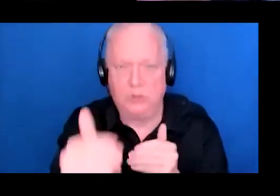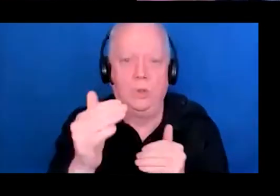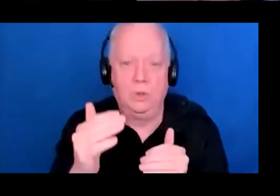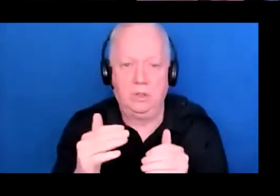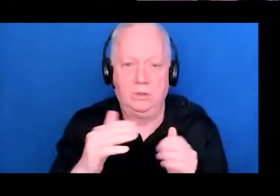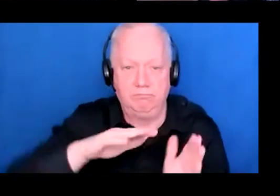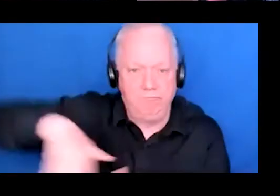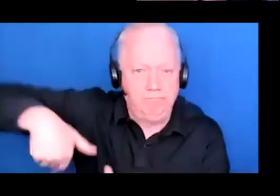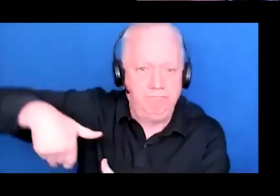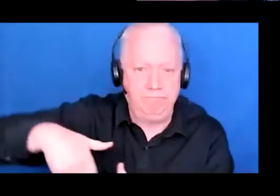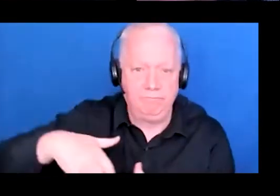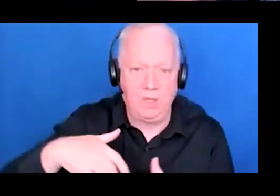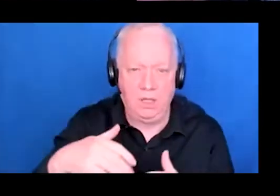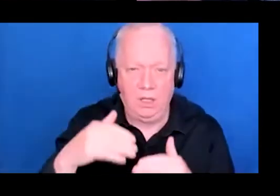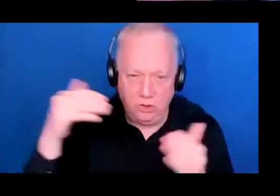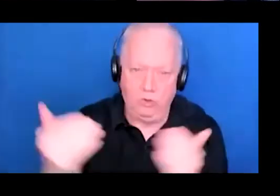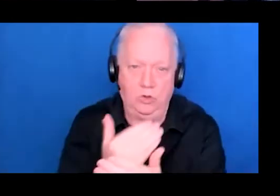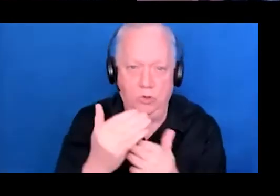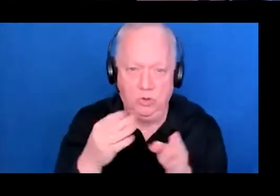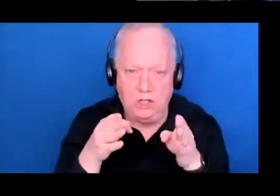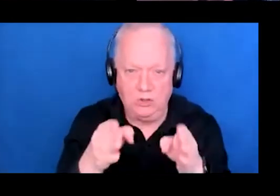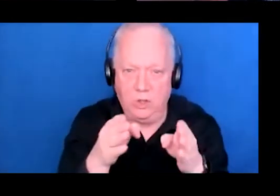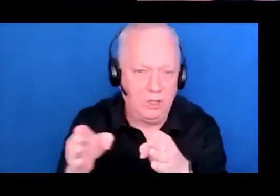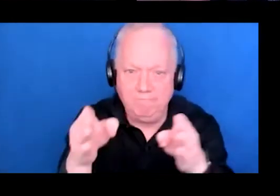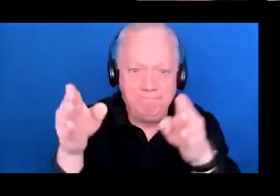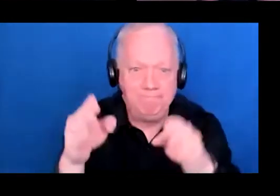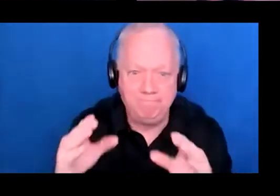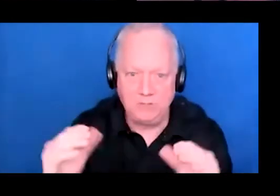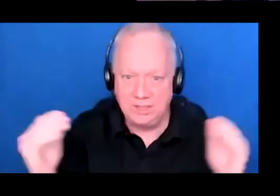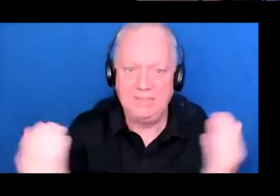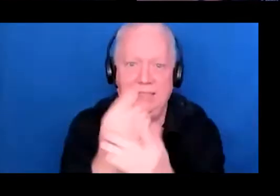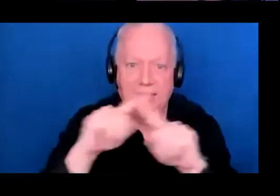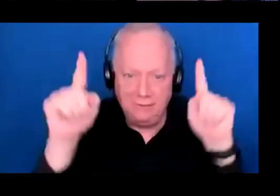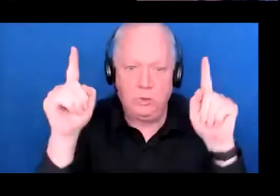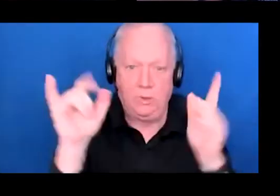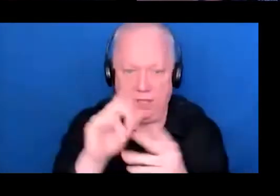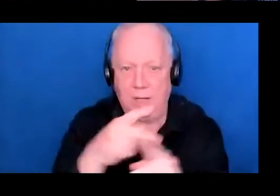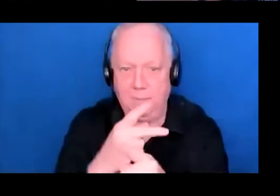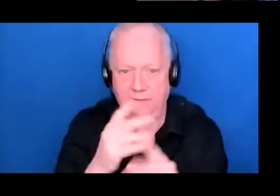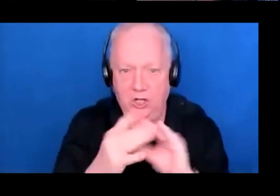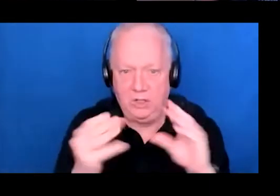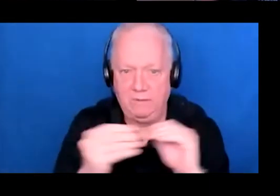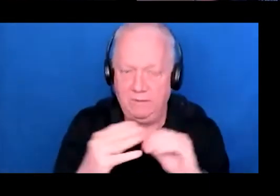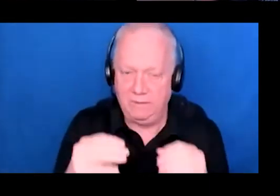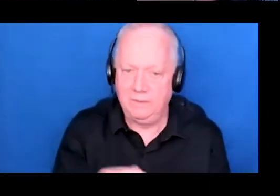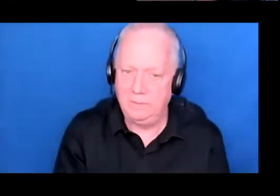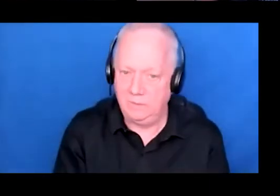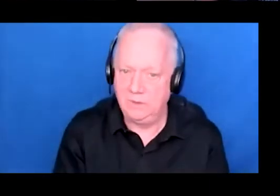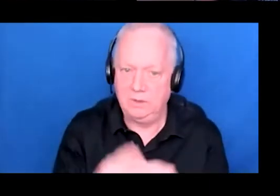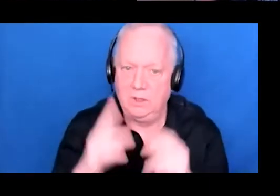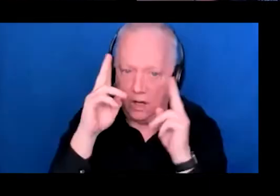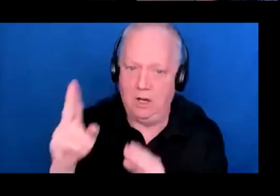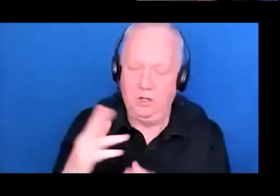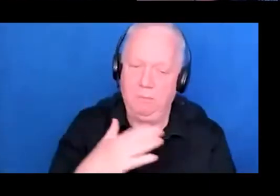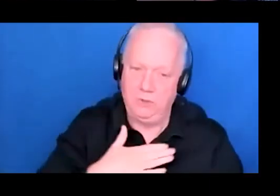sort of move into new territory and do something different with that kind of narrative was, you know, an honor and a